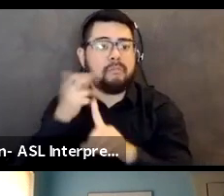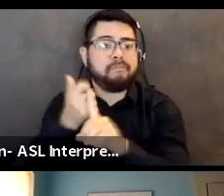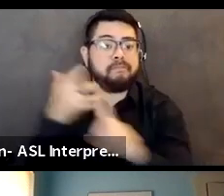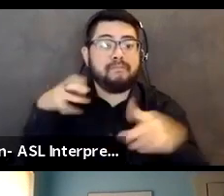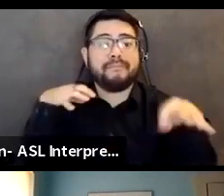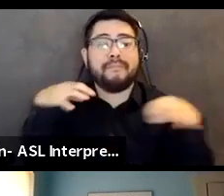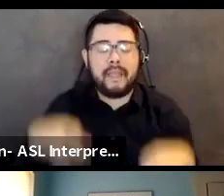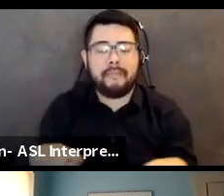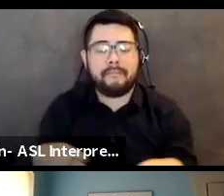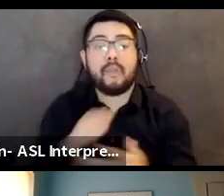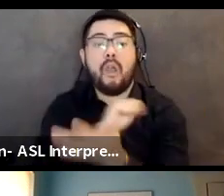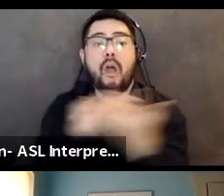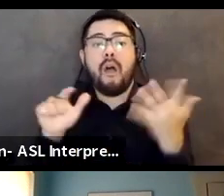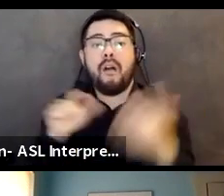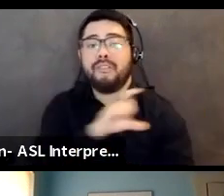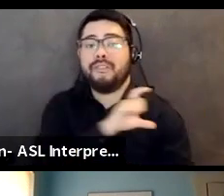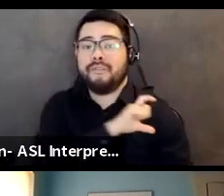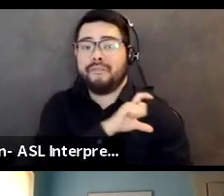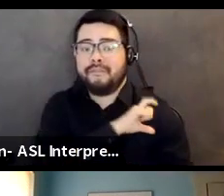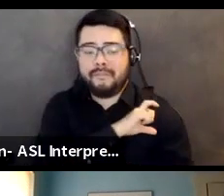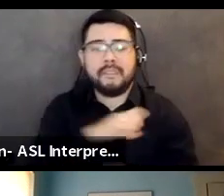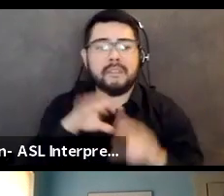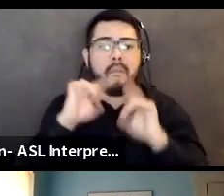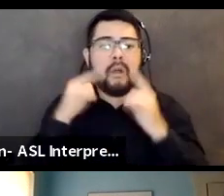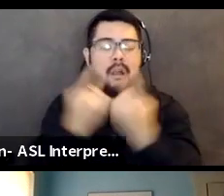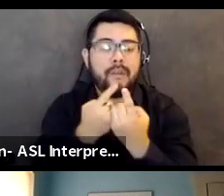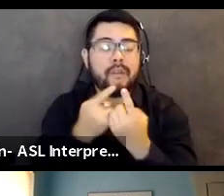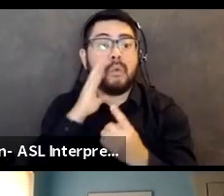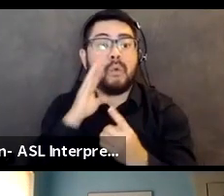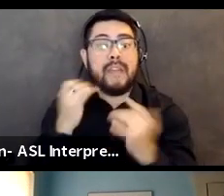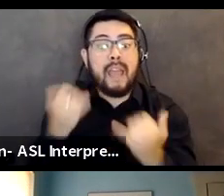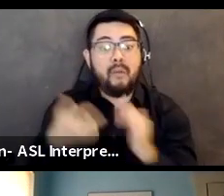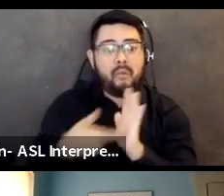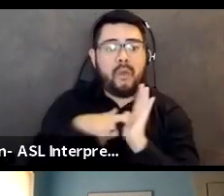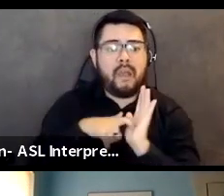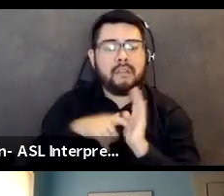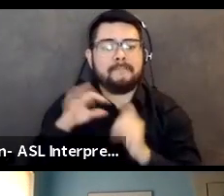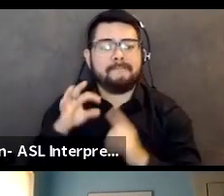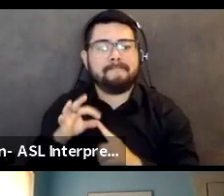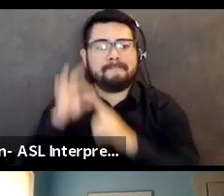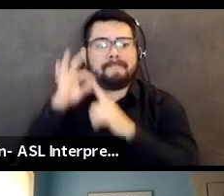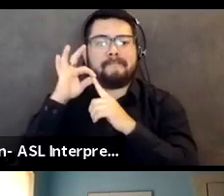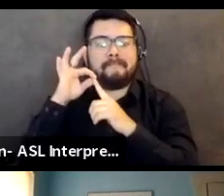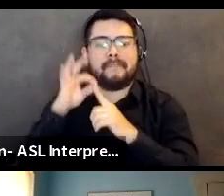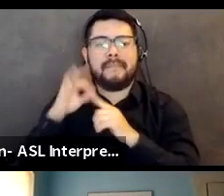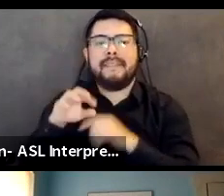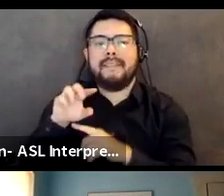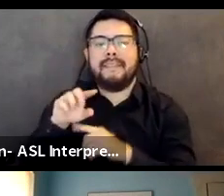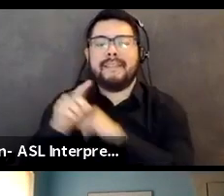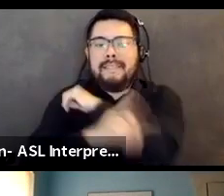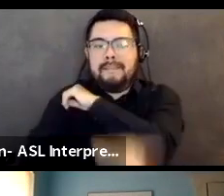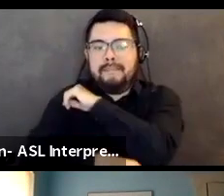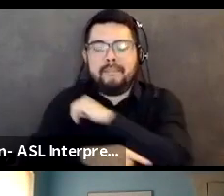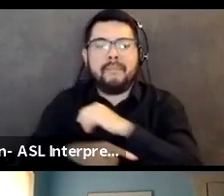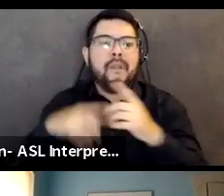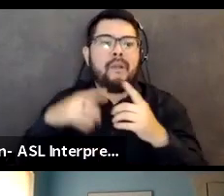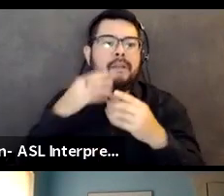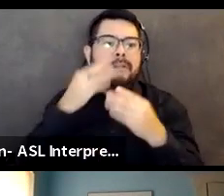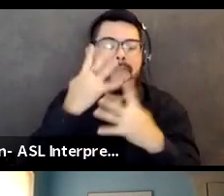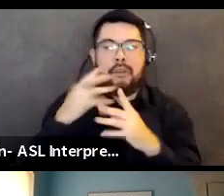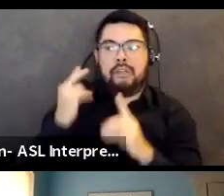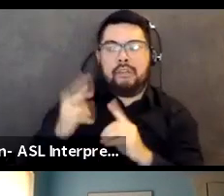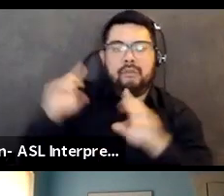uh police department sros in our schools will now be required to have exceptional disciplinary records in order to serve in a cps